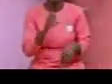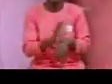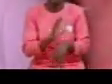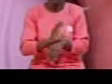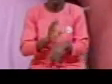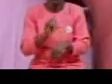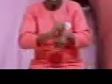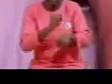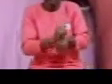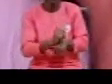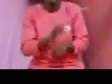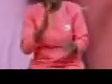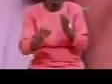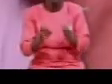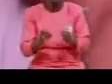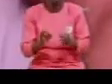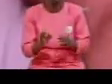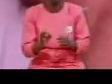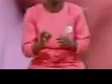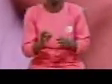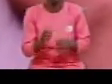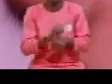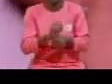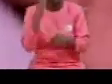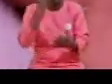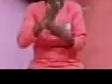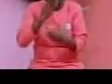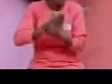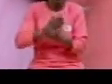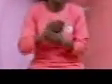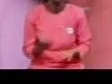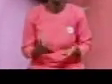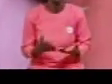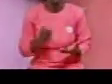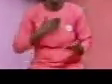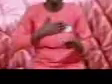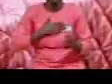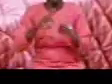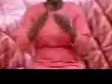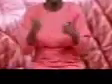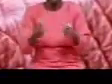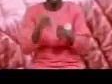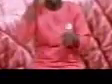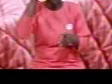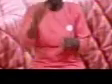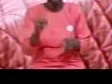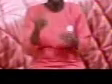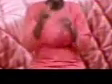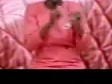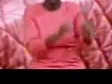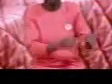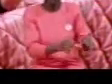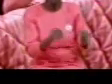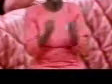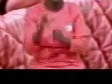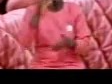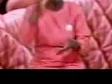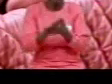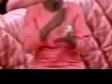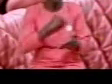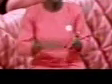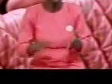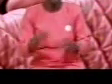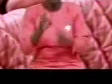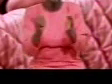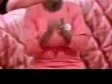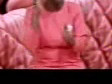my being rich, if my staying with my family as a man will stay with your wife and your children, if that is what will hinder me